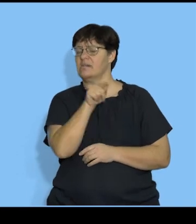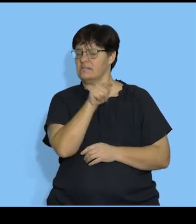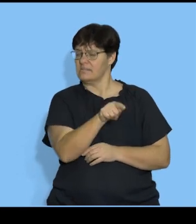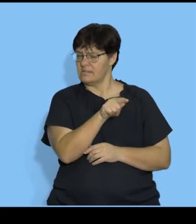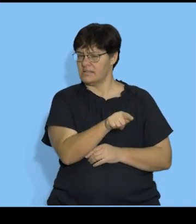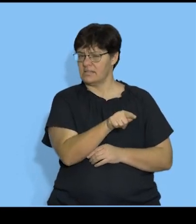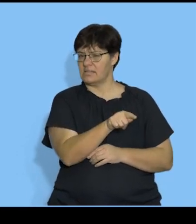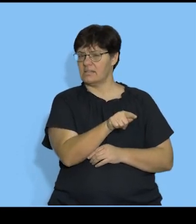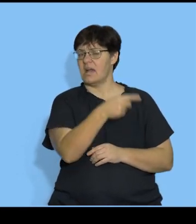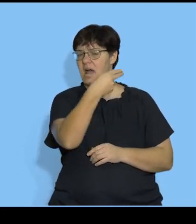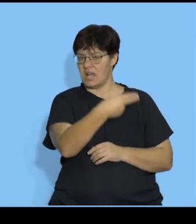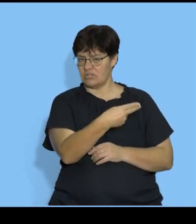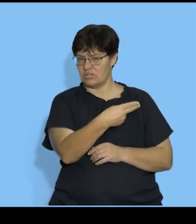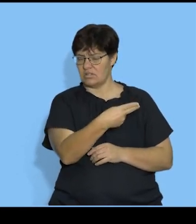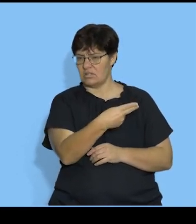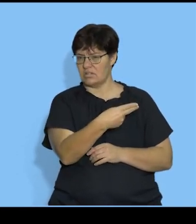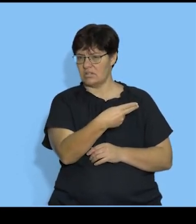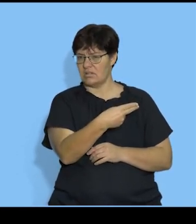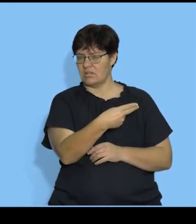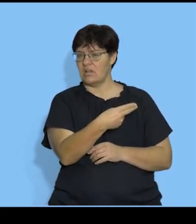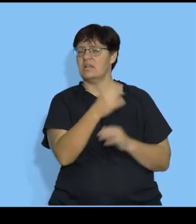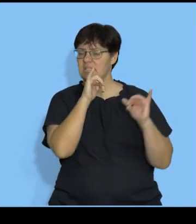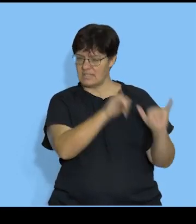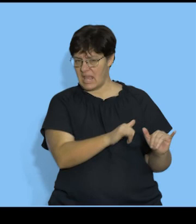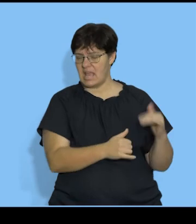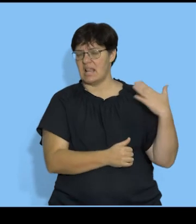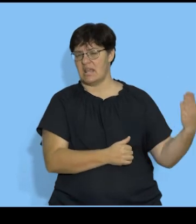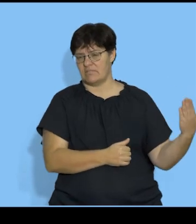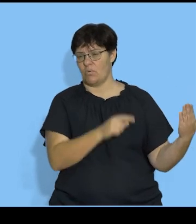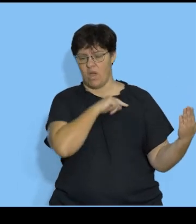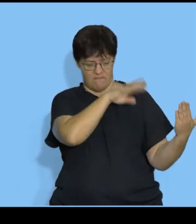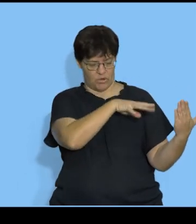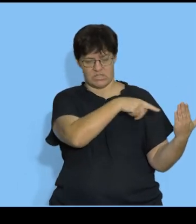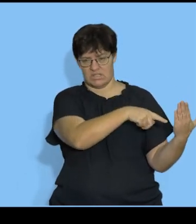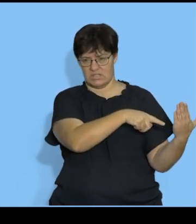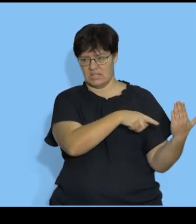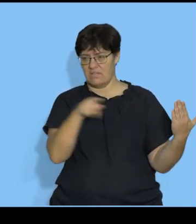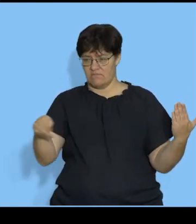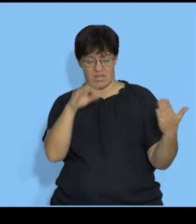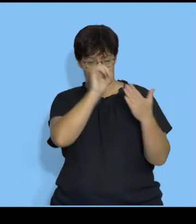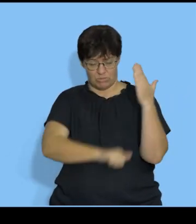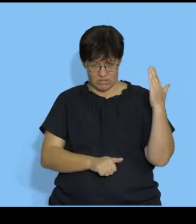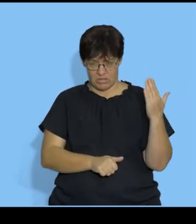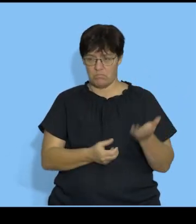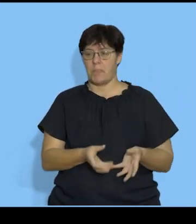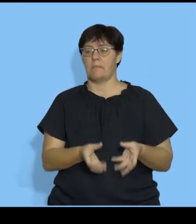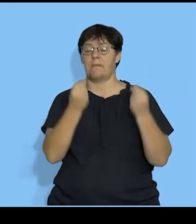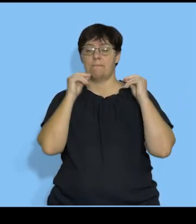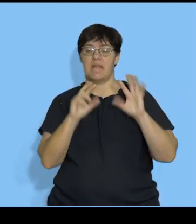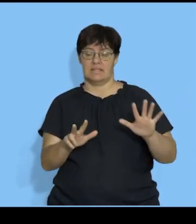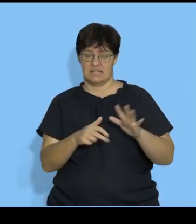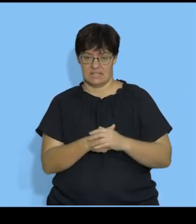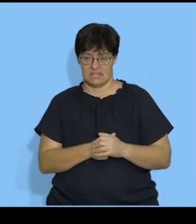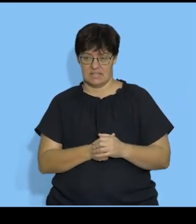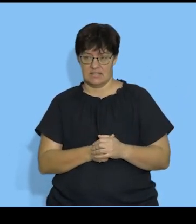the hydrogen ions will remain on the left because we've got 14. So if we subtract that, we actually get 8. So we can